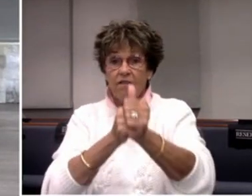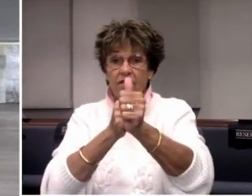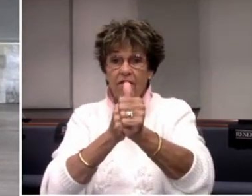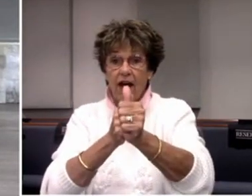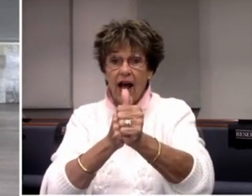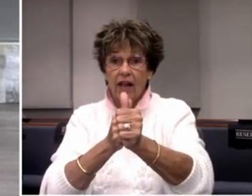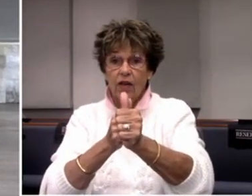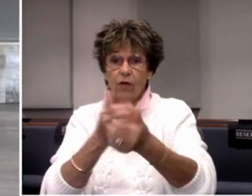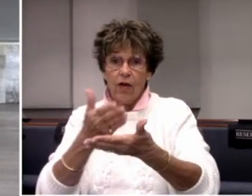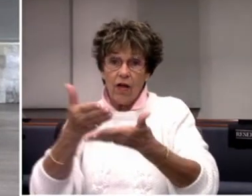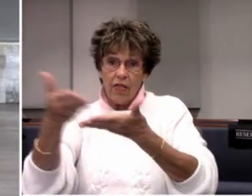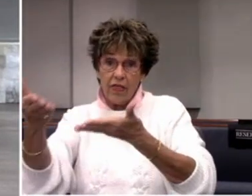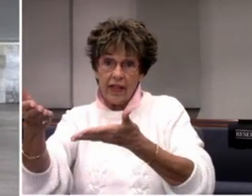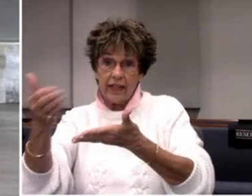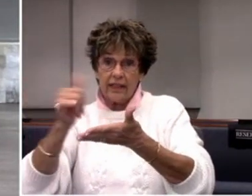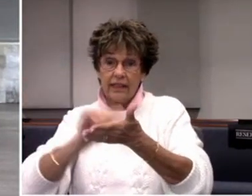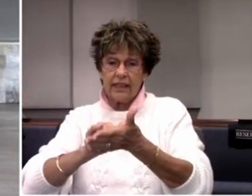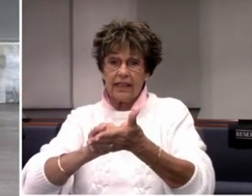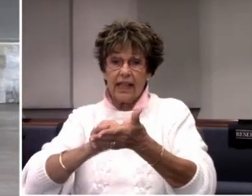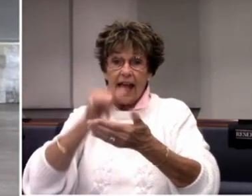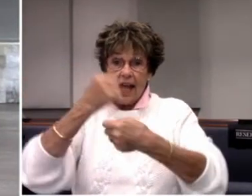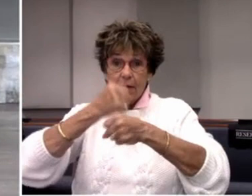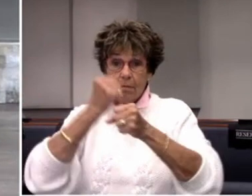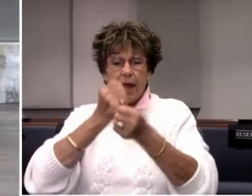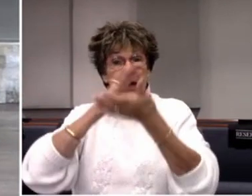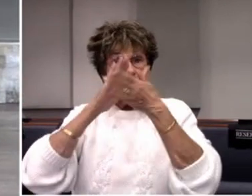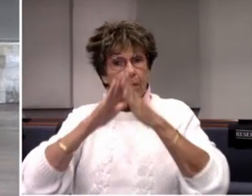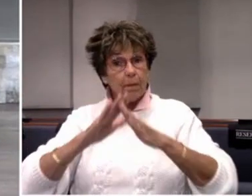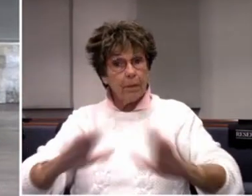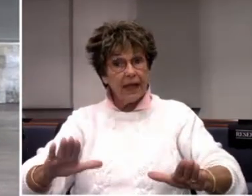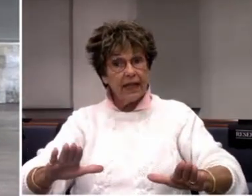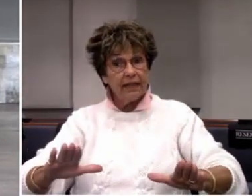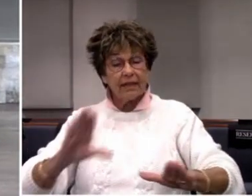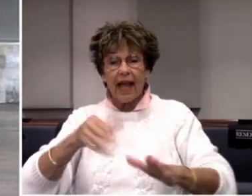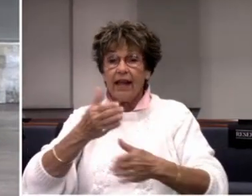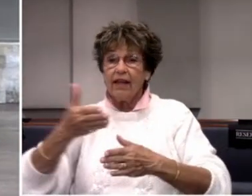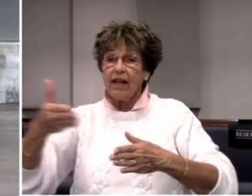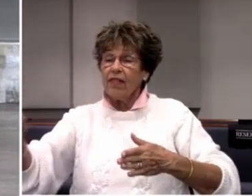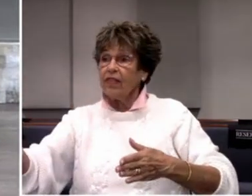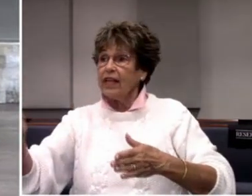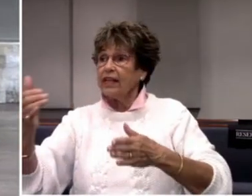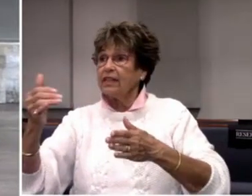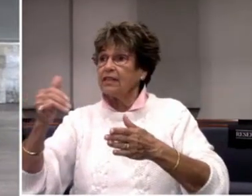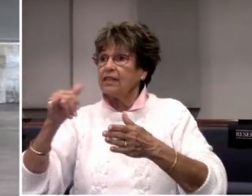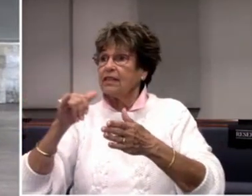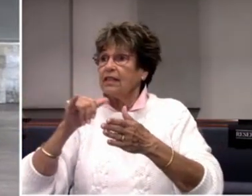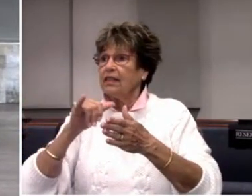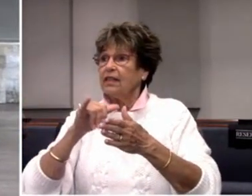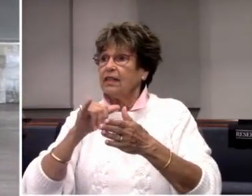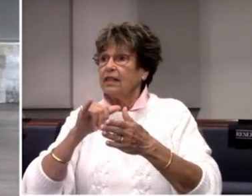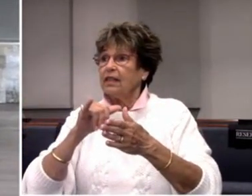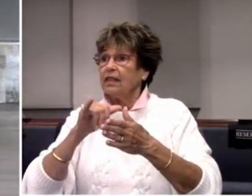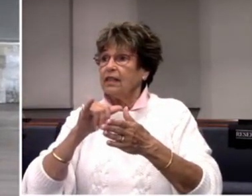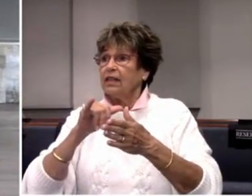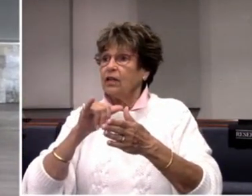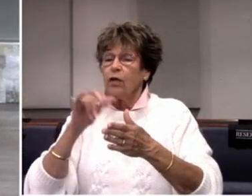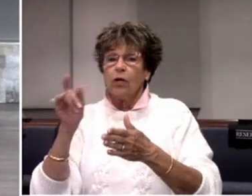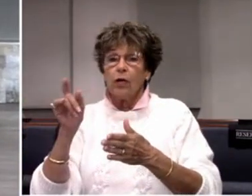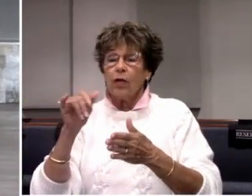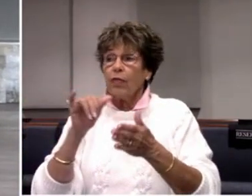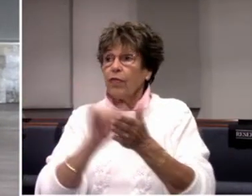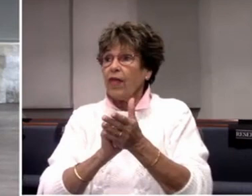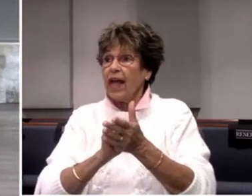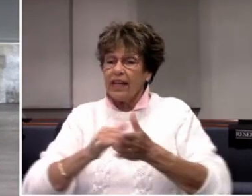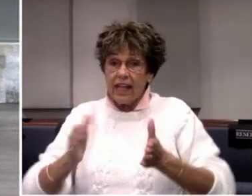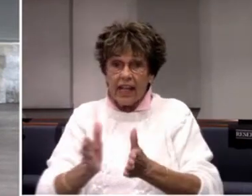the things which make for peace and things wherewith one may edify another. So